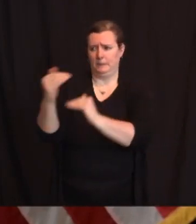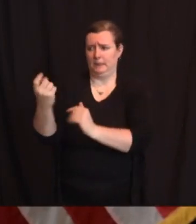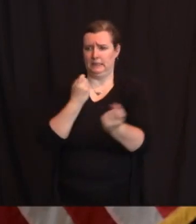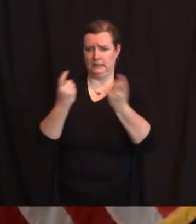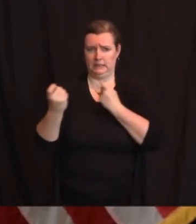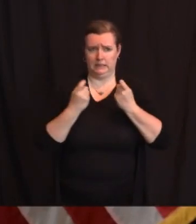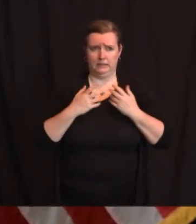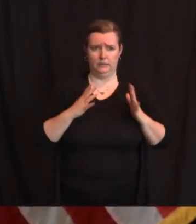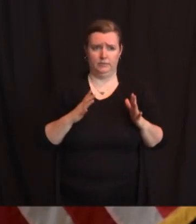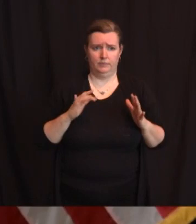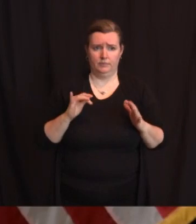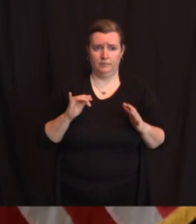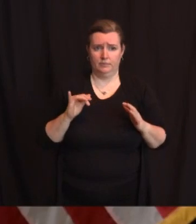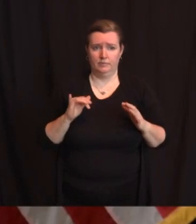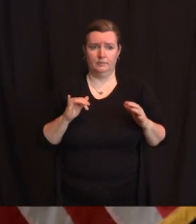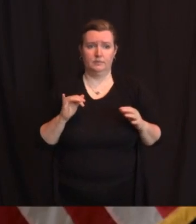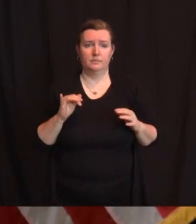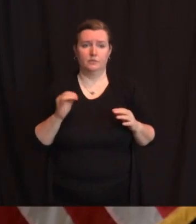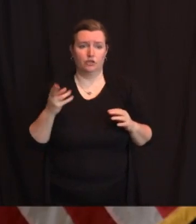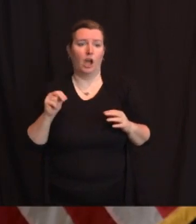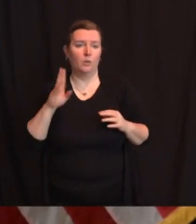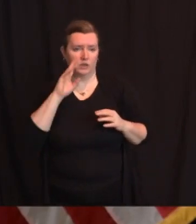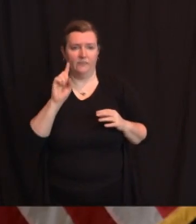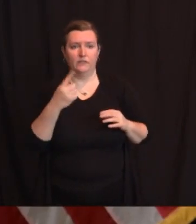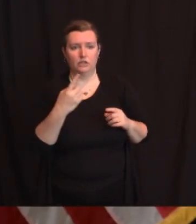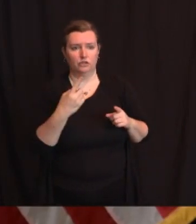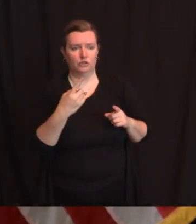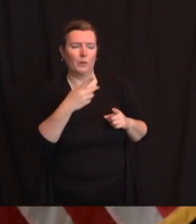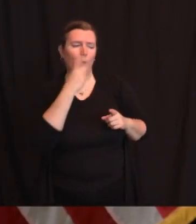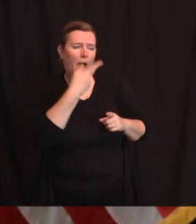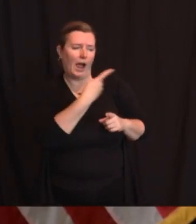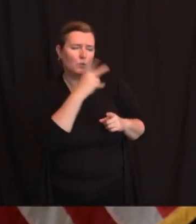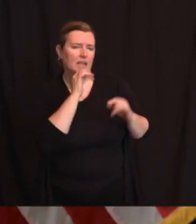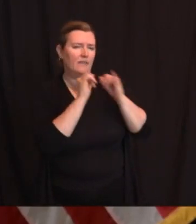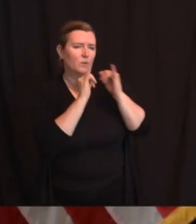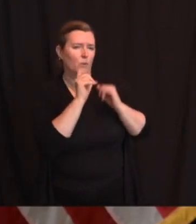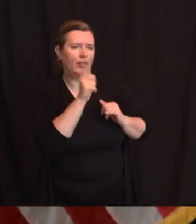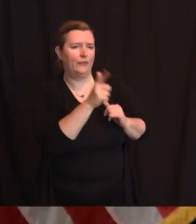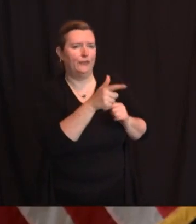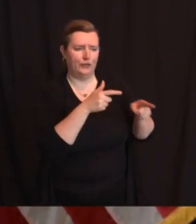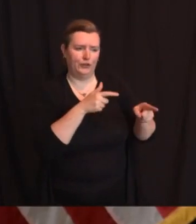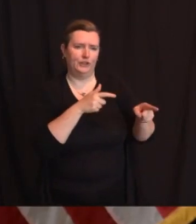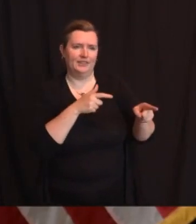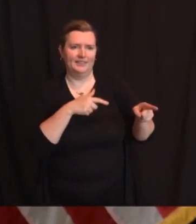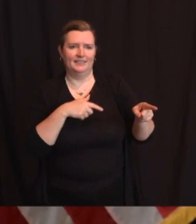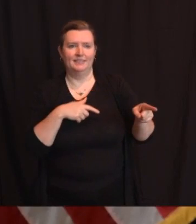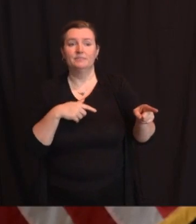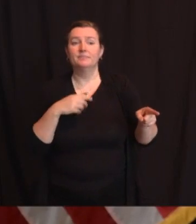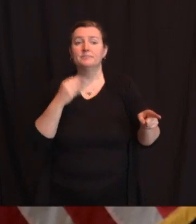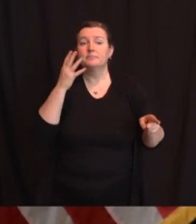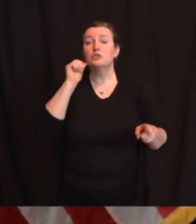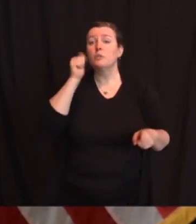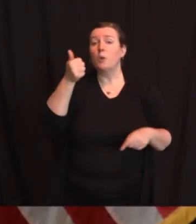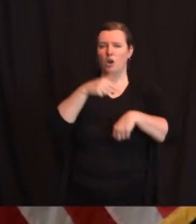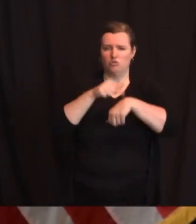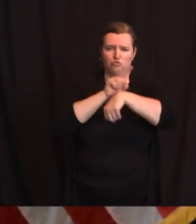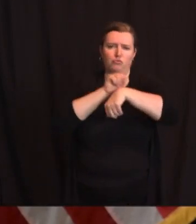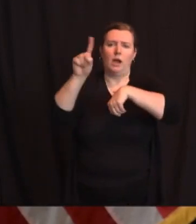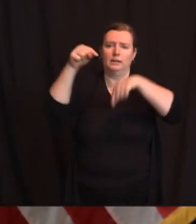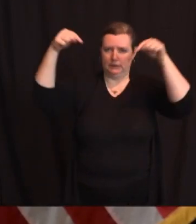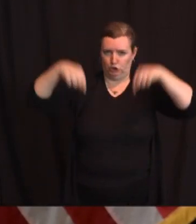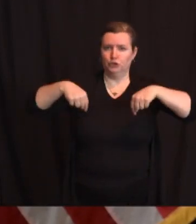Before you go, though, tomorrow we're going to be, Dan, 1 o'clock tomorrow. And I mentioned this. I've got nothing